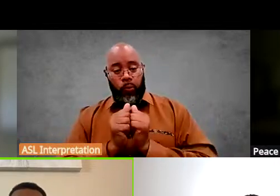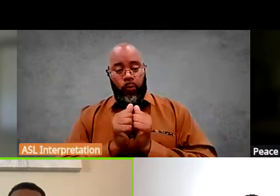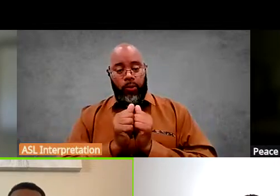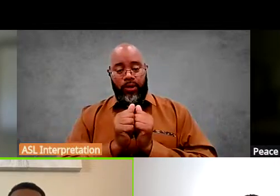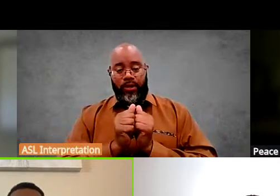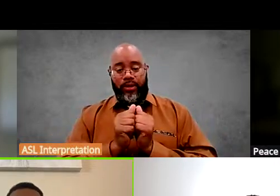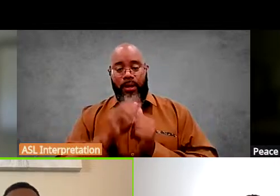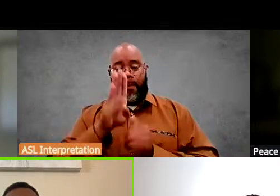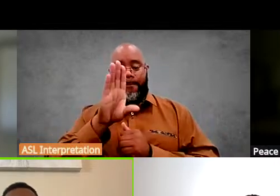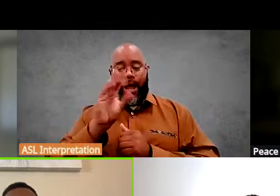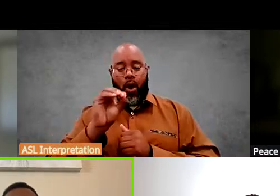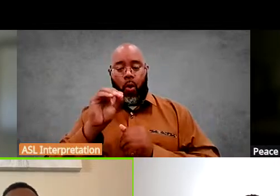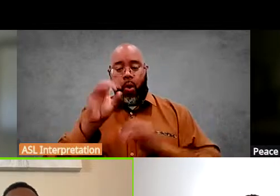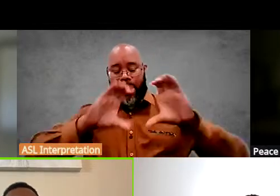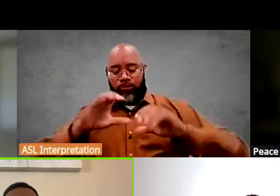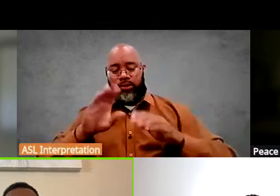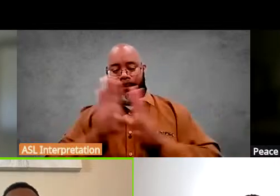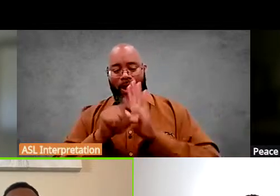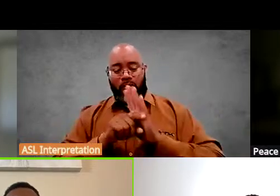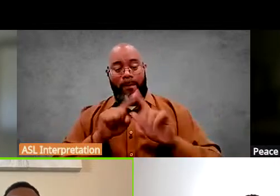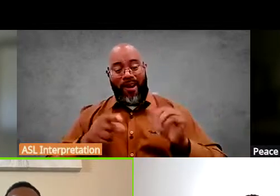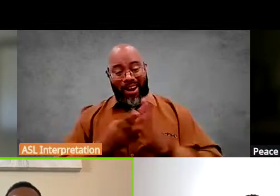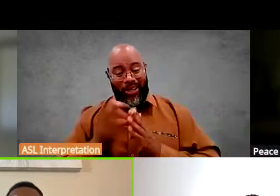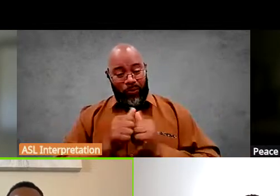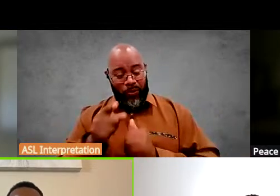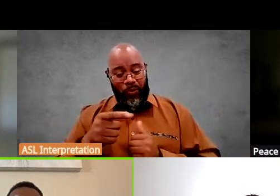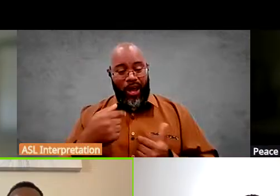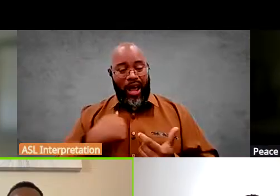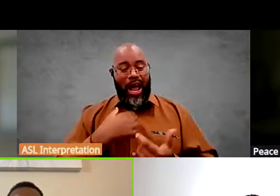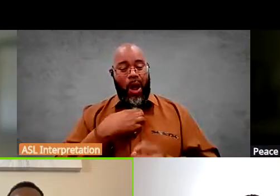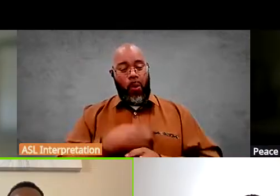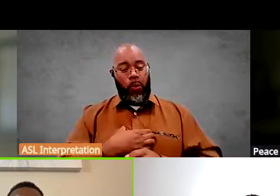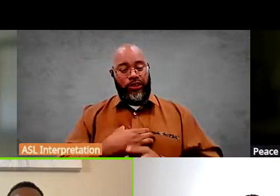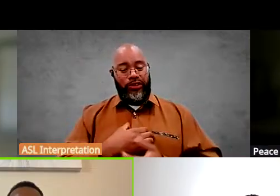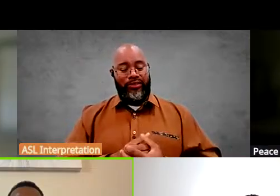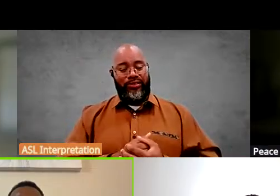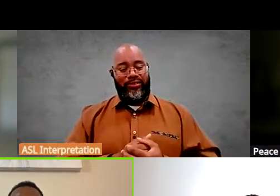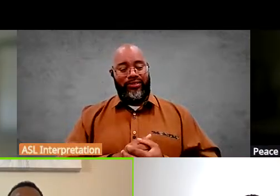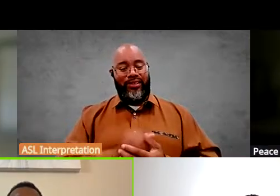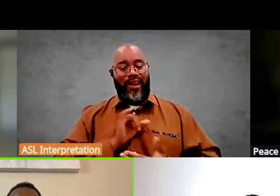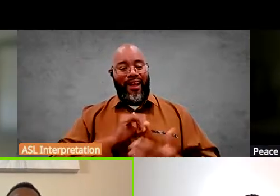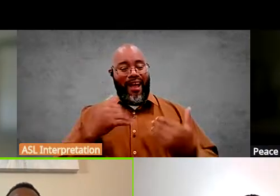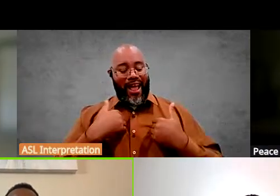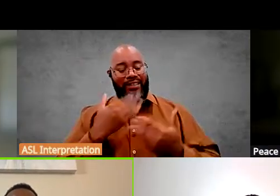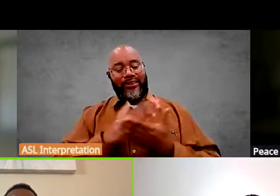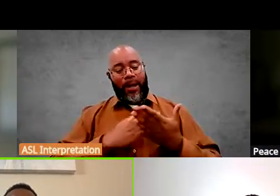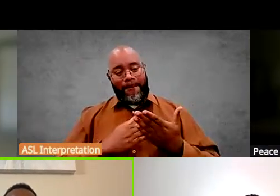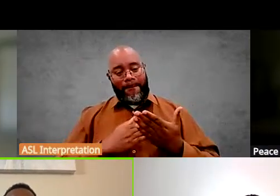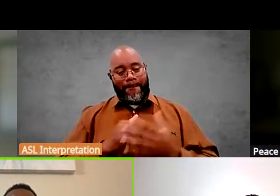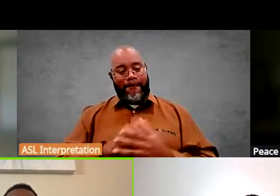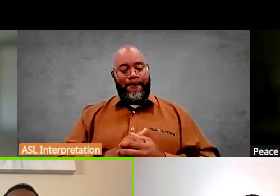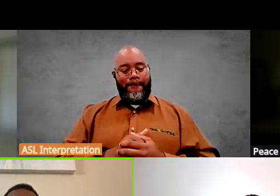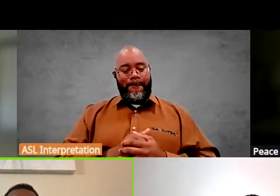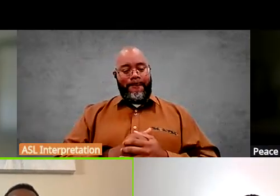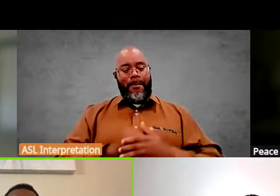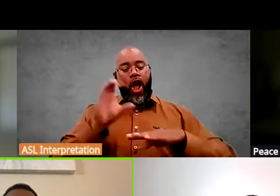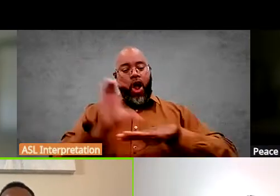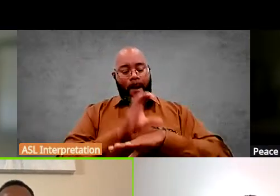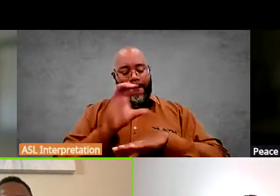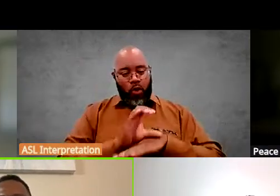background. But to be honest with you, I wish I had some